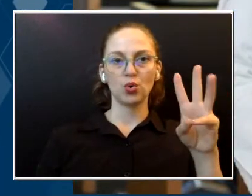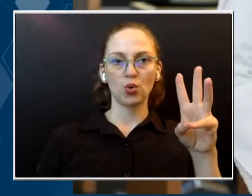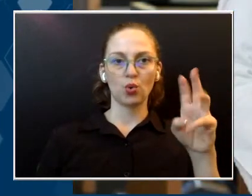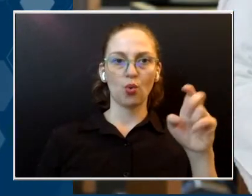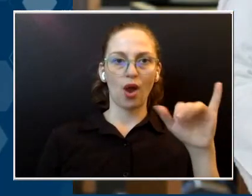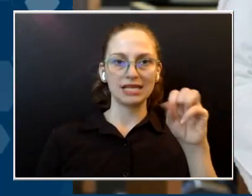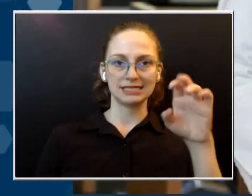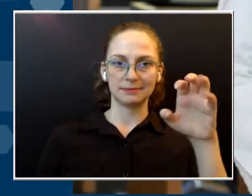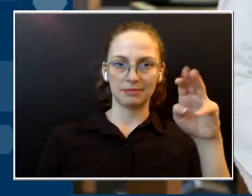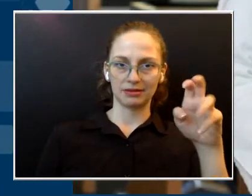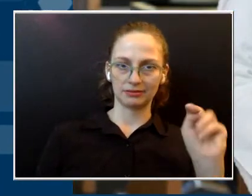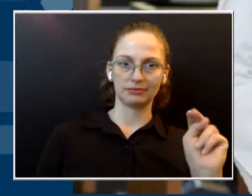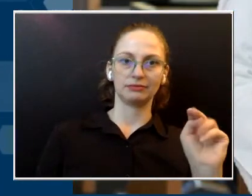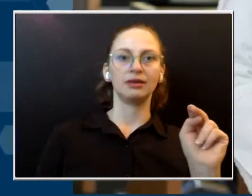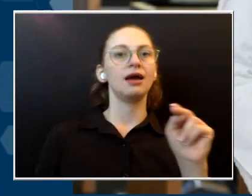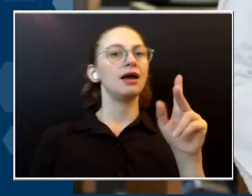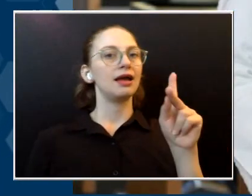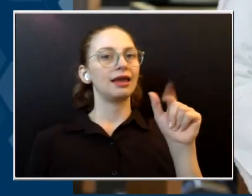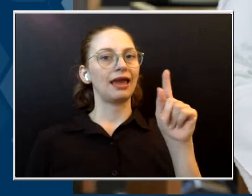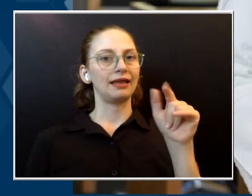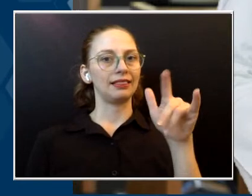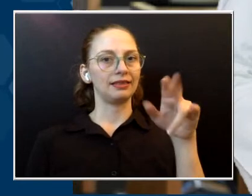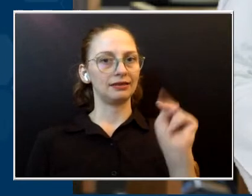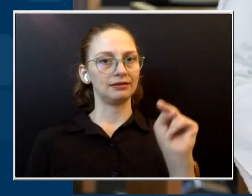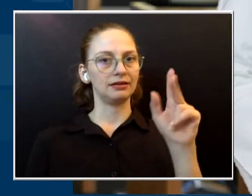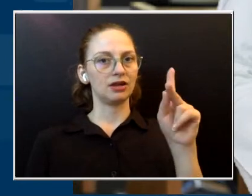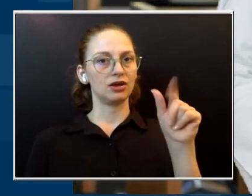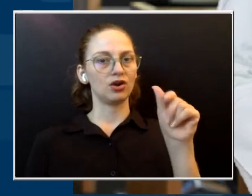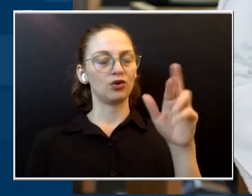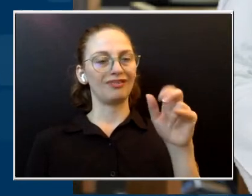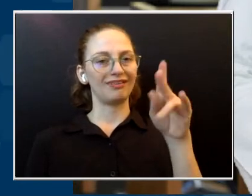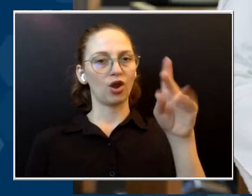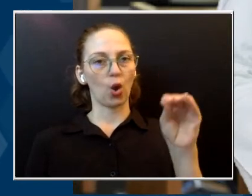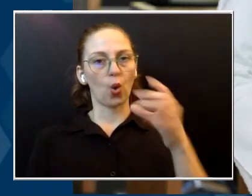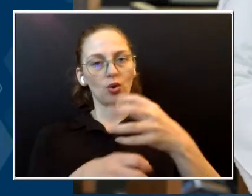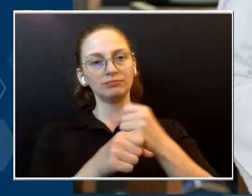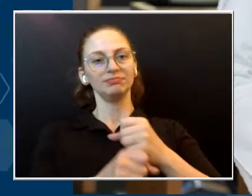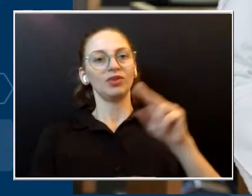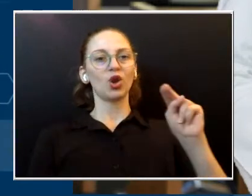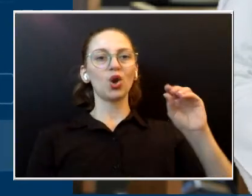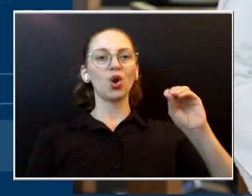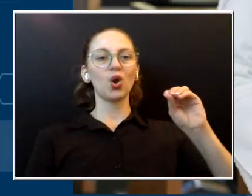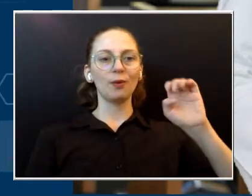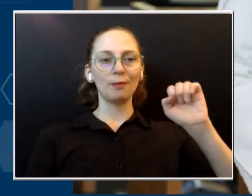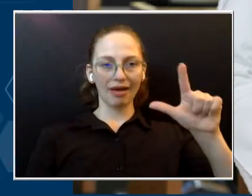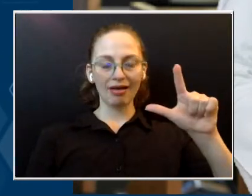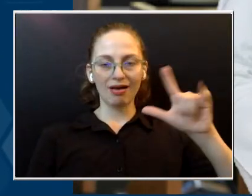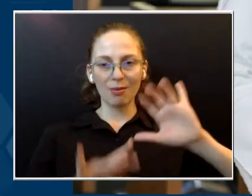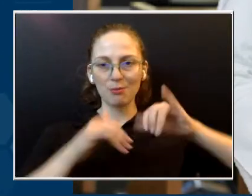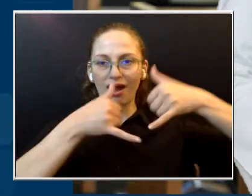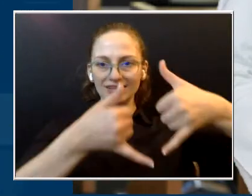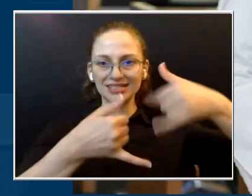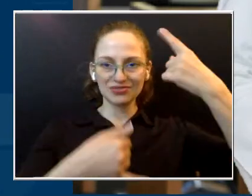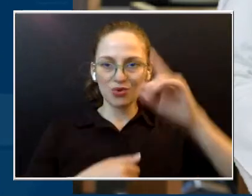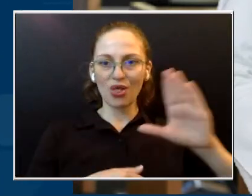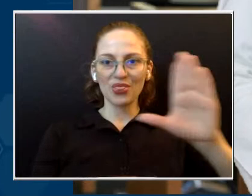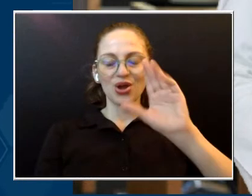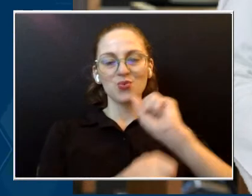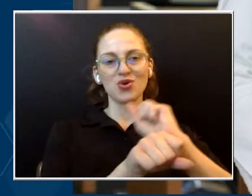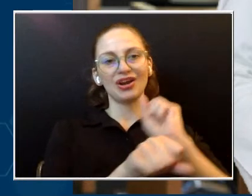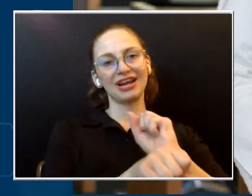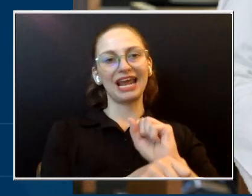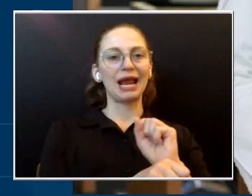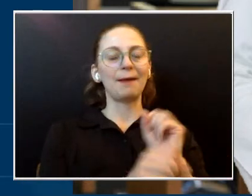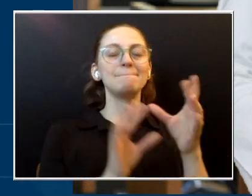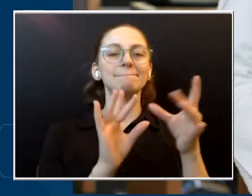Nobel Prize in the physiology or medicine for their foundational work in messenger RNA vaccines.